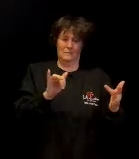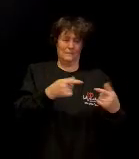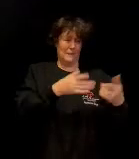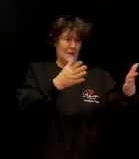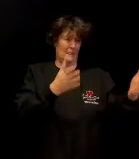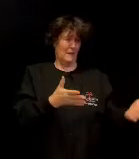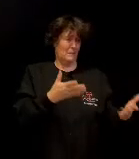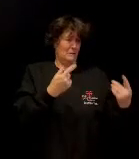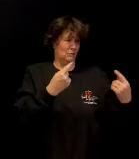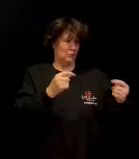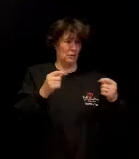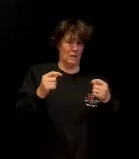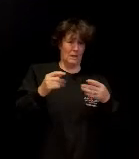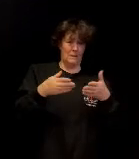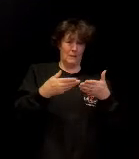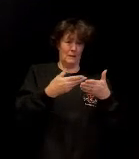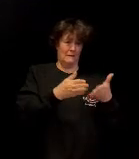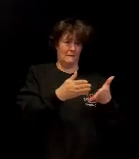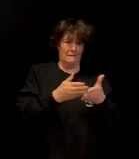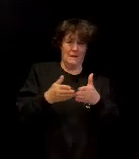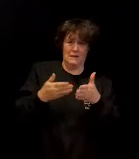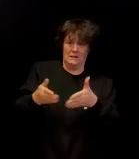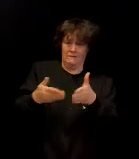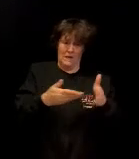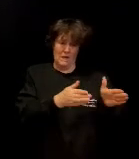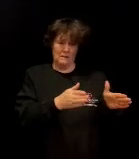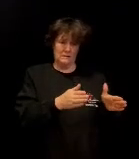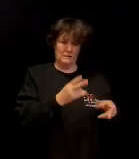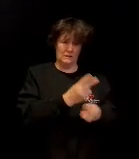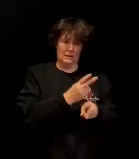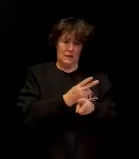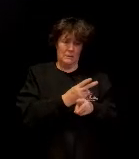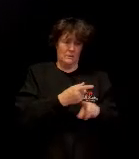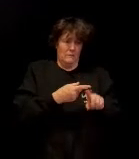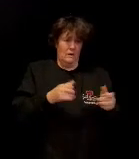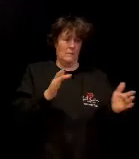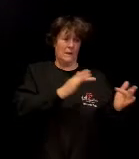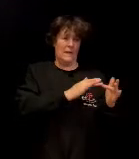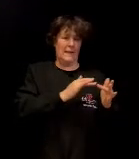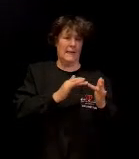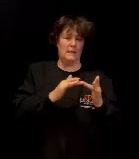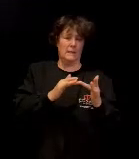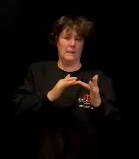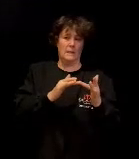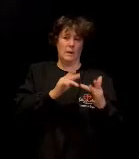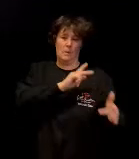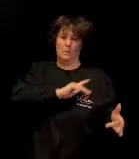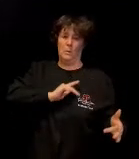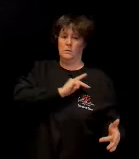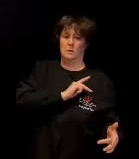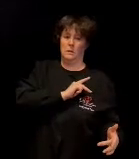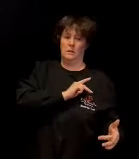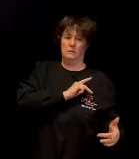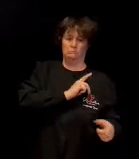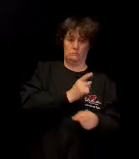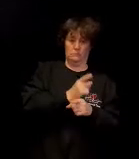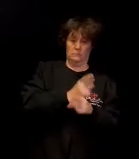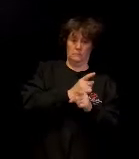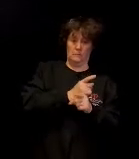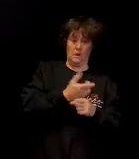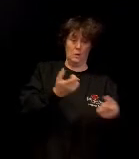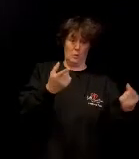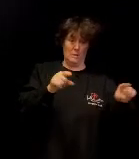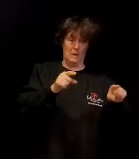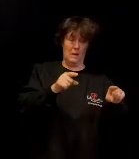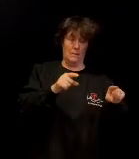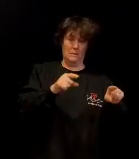is trying to divide us more and more to keep us away from connecting personally. Yes. Right? That's what's happened